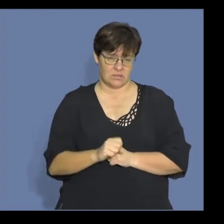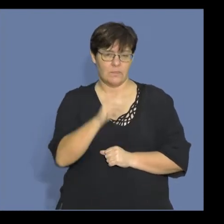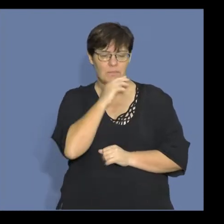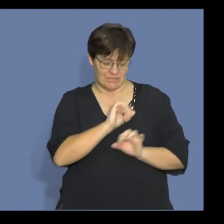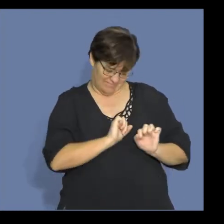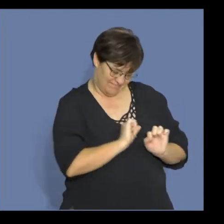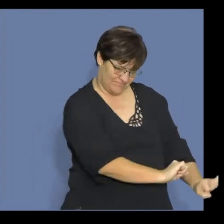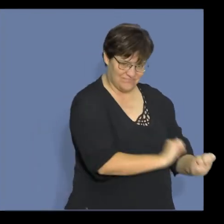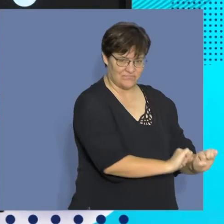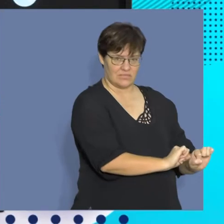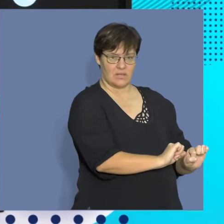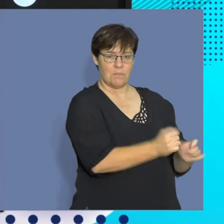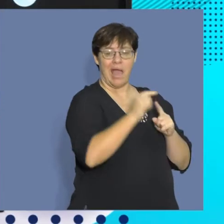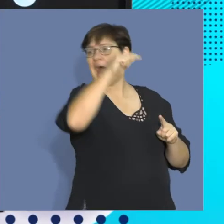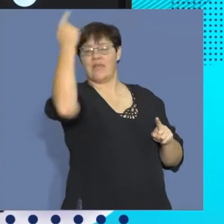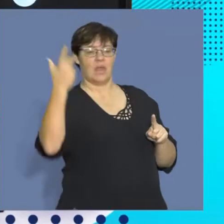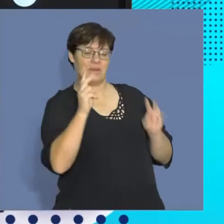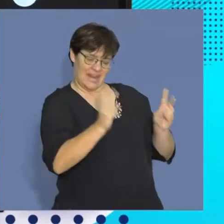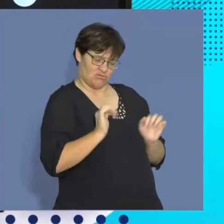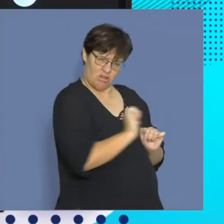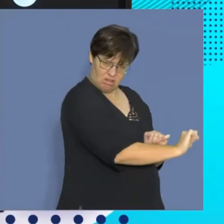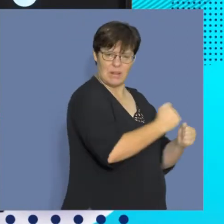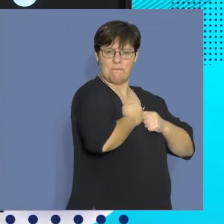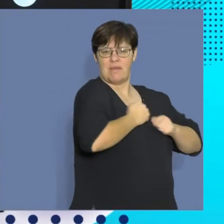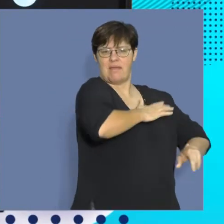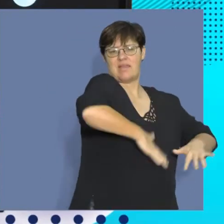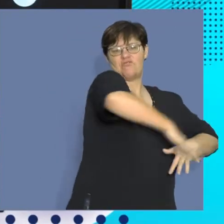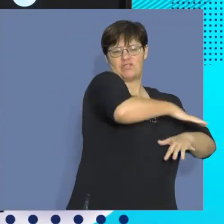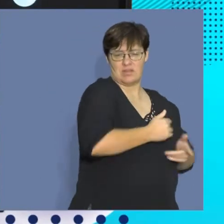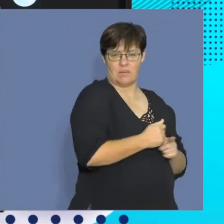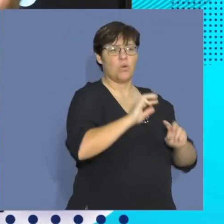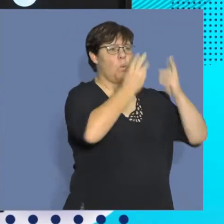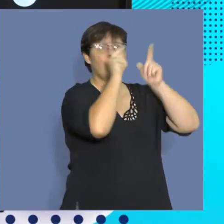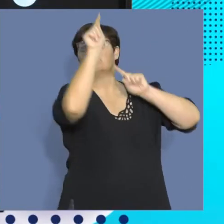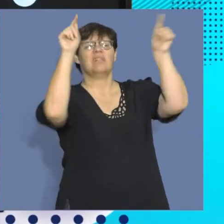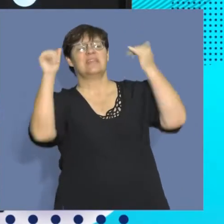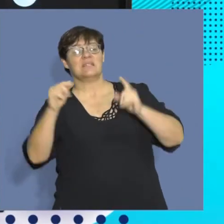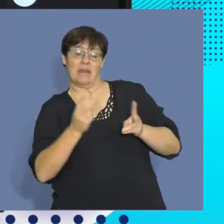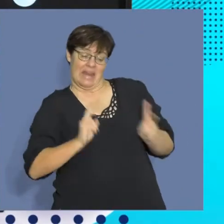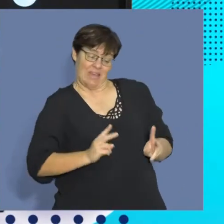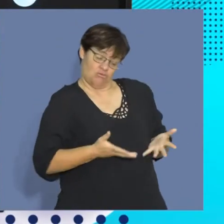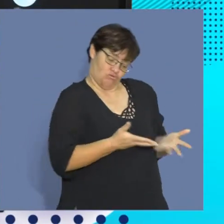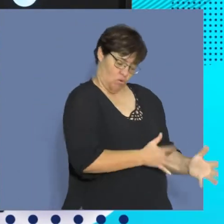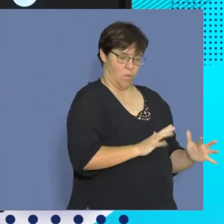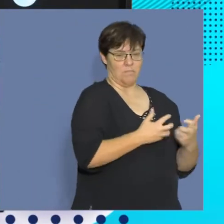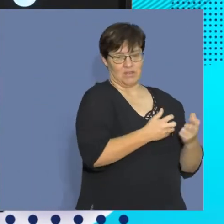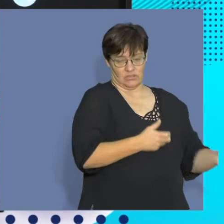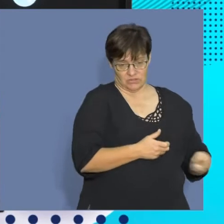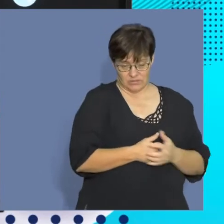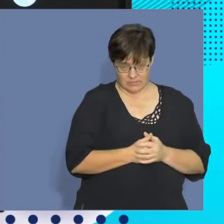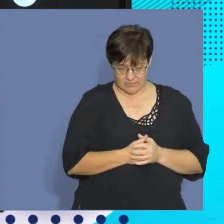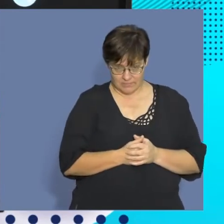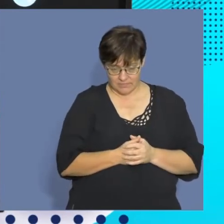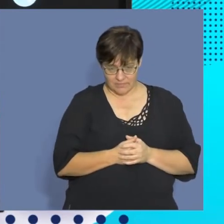of indigenous again refers to species that are found naturally in an area. They may be found in different parts of the world, but they're naturally found in that